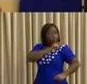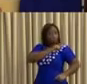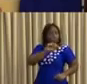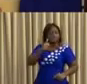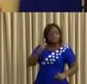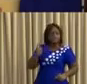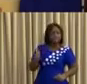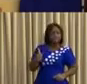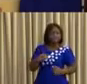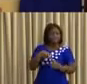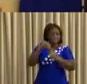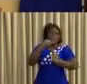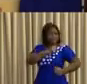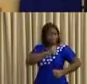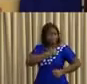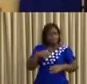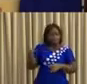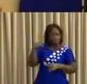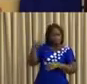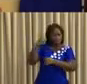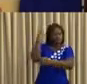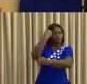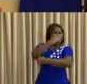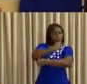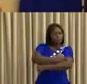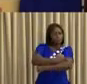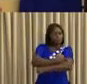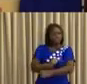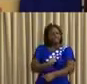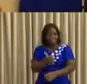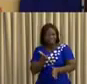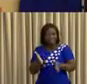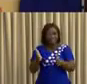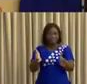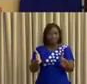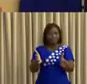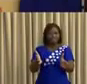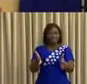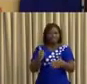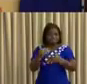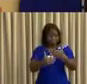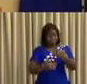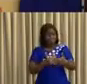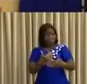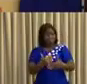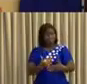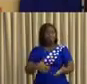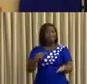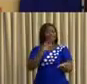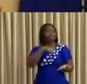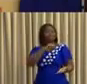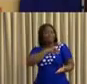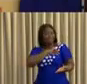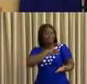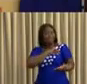the military, along our borders is another dimension of this process of guaranteeing the peace of the